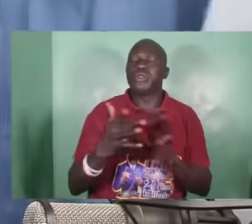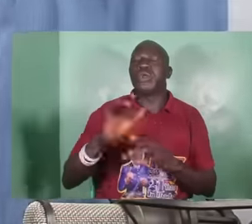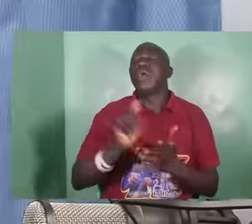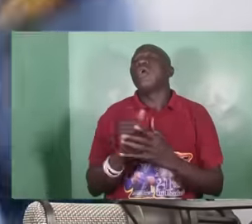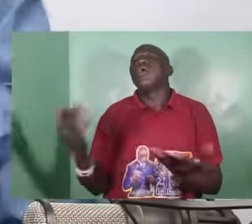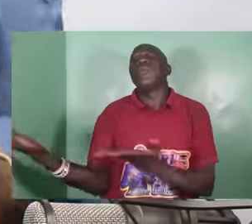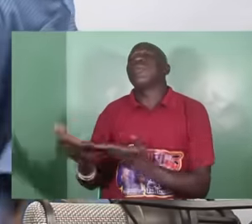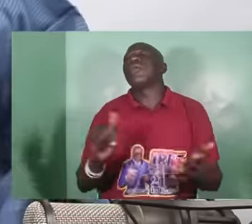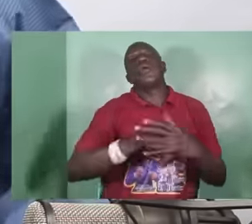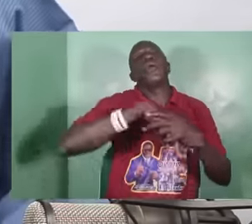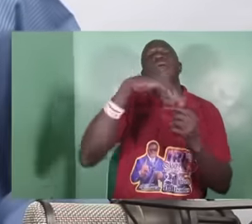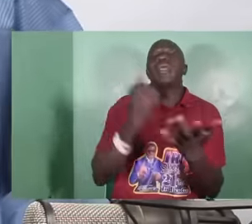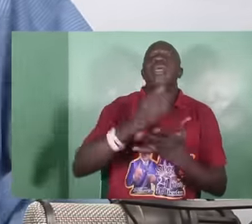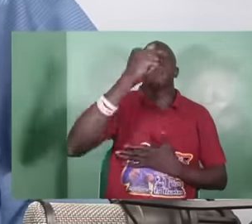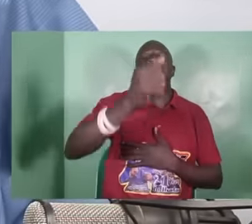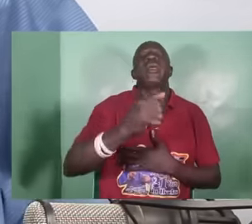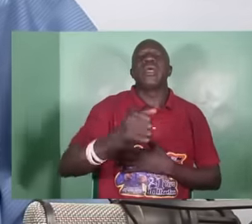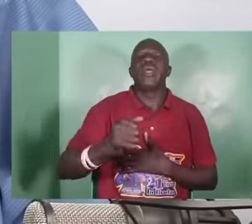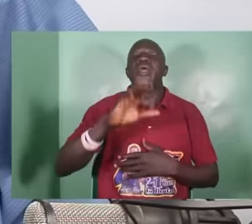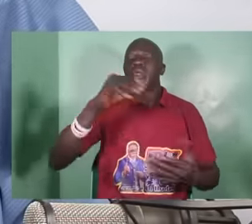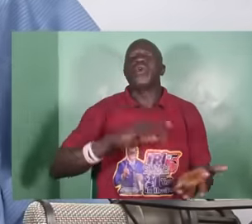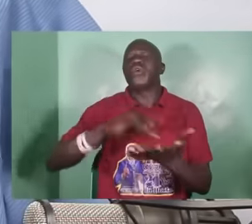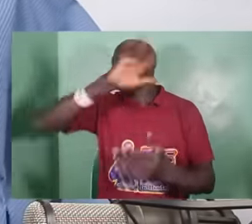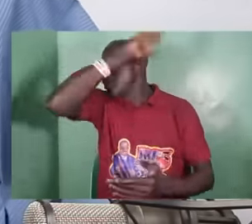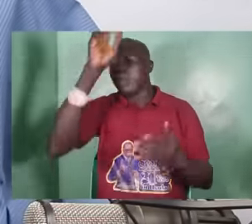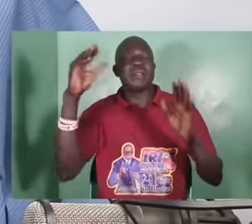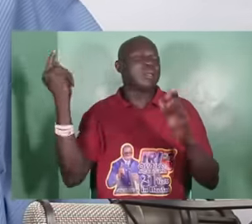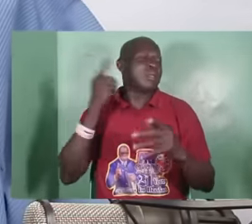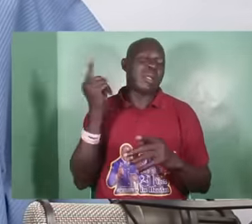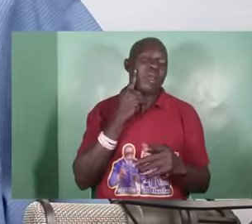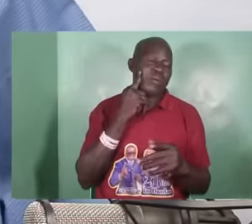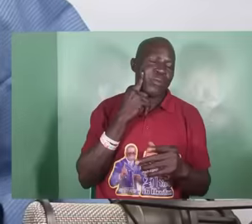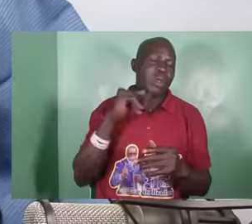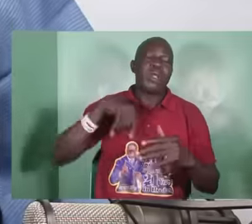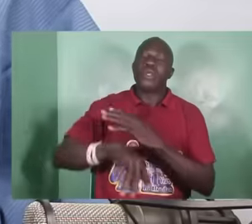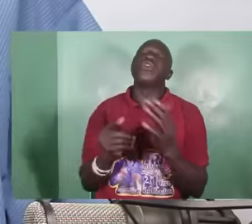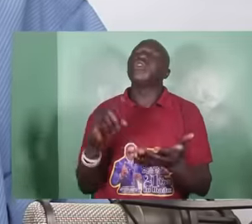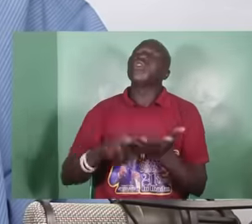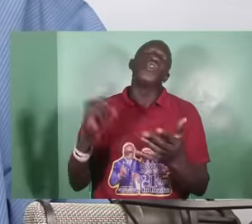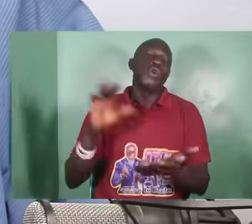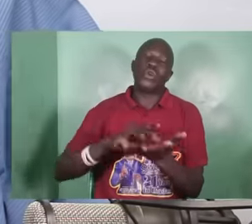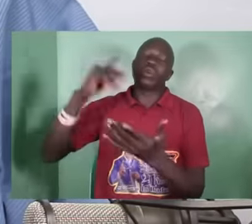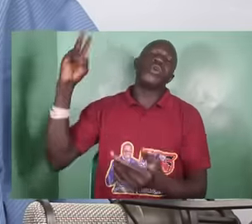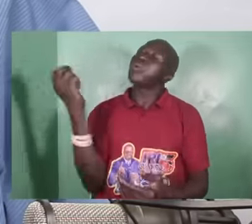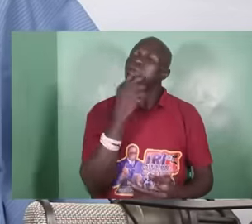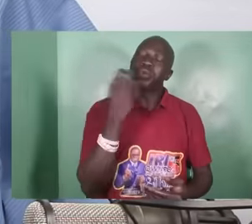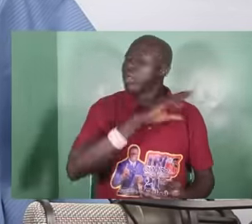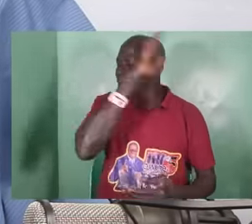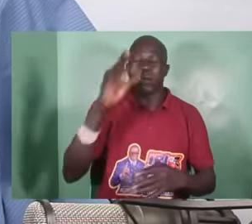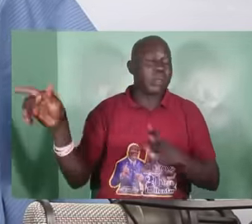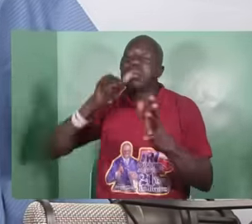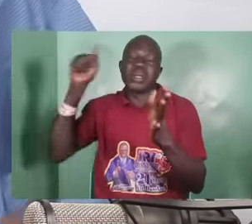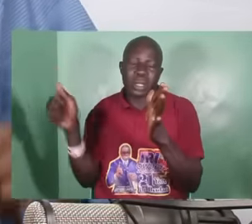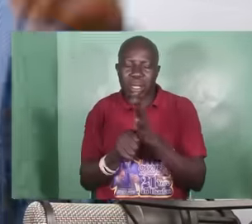Ask me who is that? Amen. That's the glory. Amen. Never be done again. Ogo era so. Amen. Police dey be